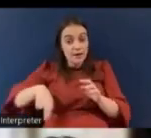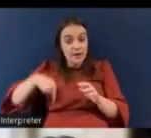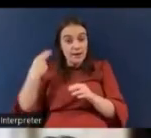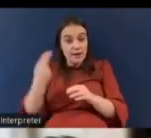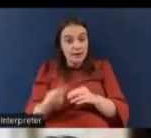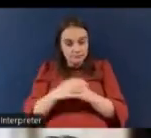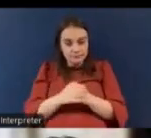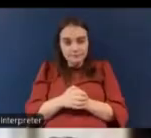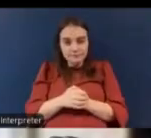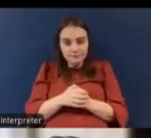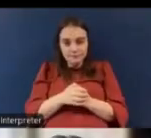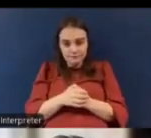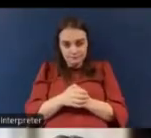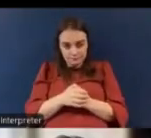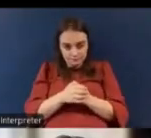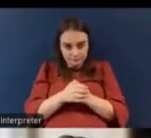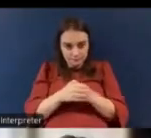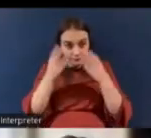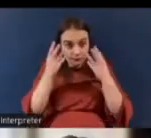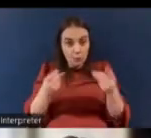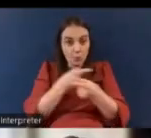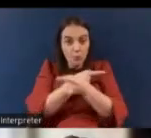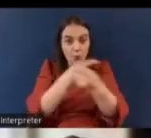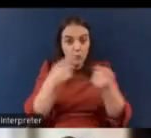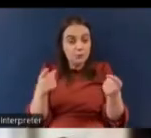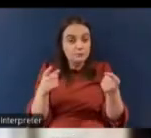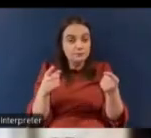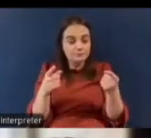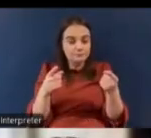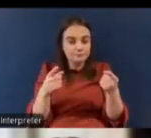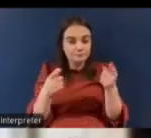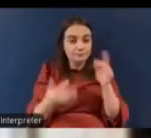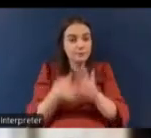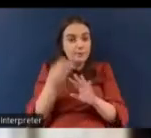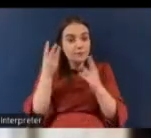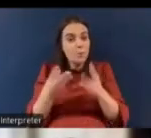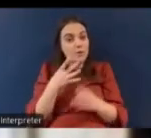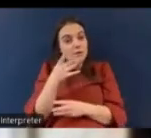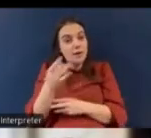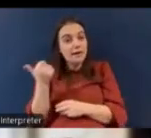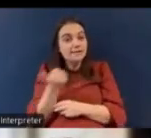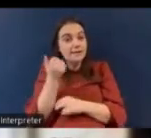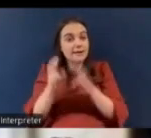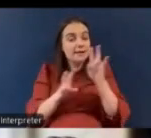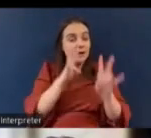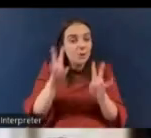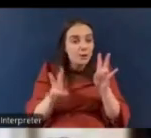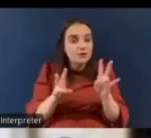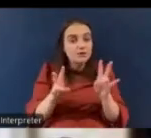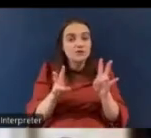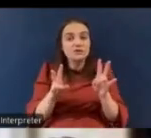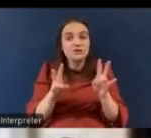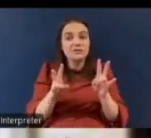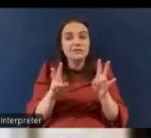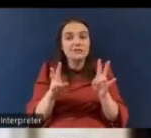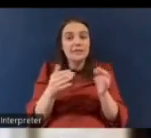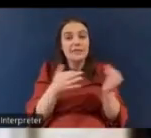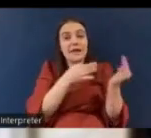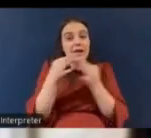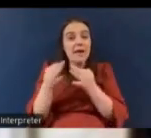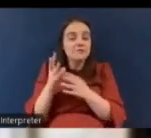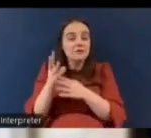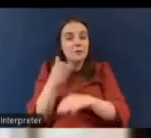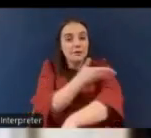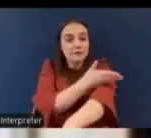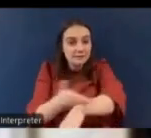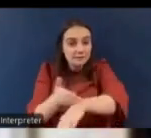slide, is to get you all to, if you want to ask any questions so far, and then after that, we'll get stuck